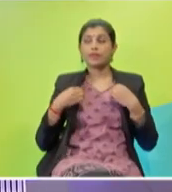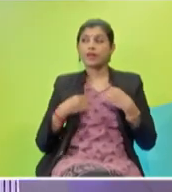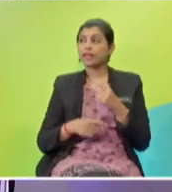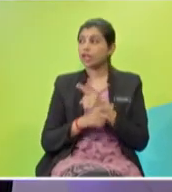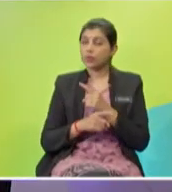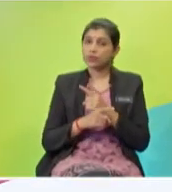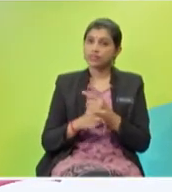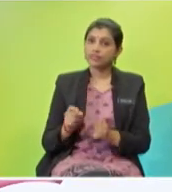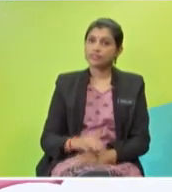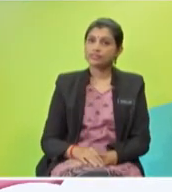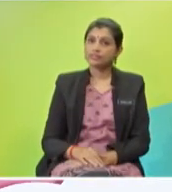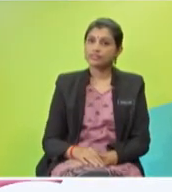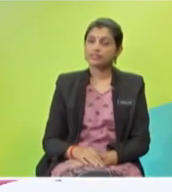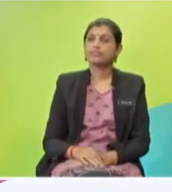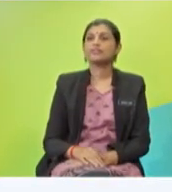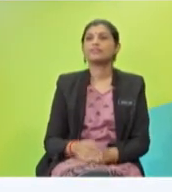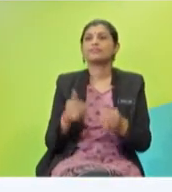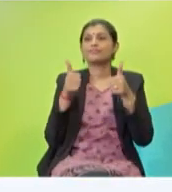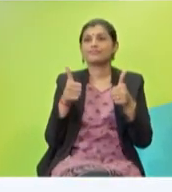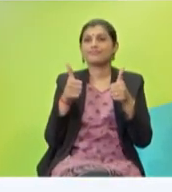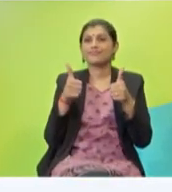up. Yes, teacher.